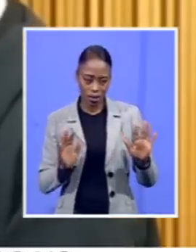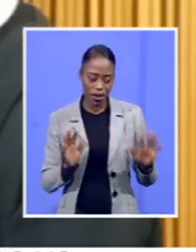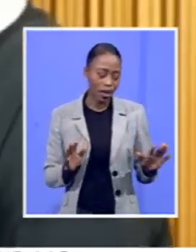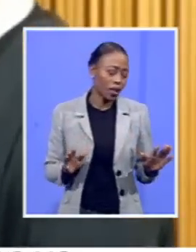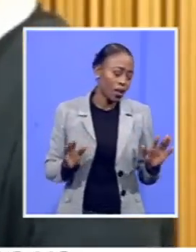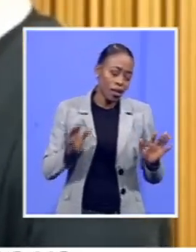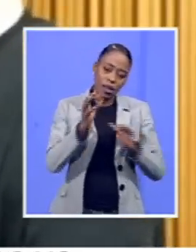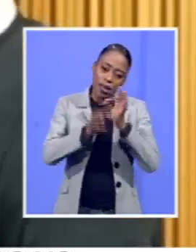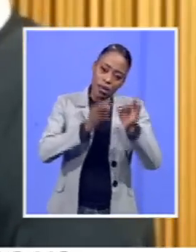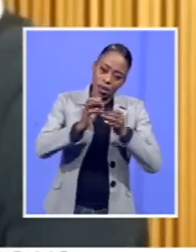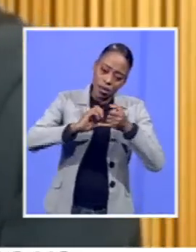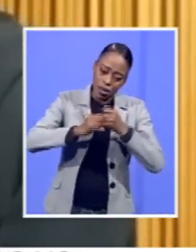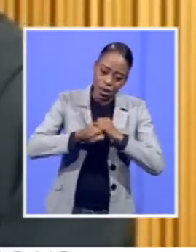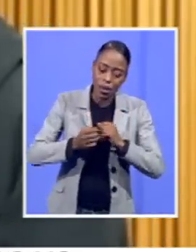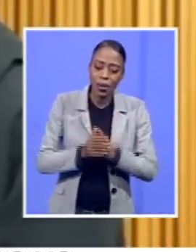this.